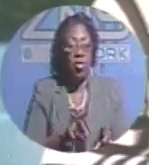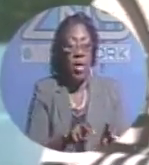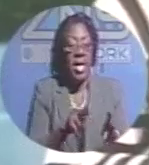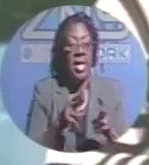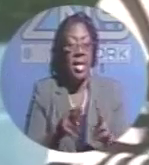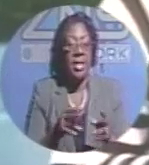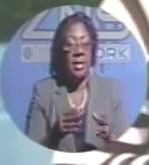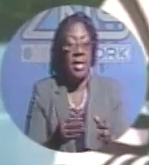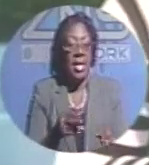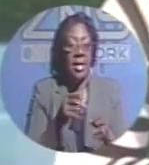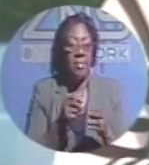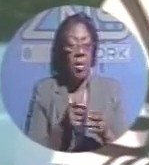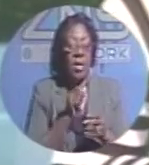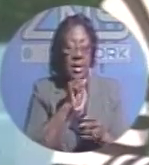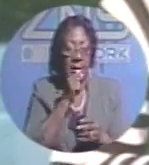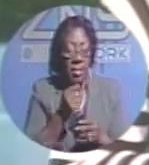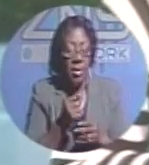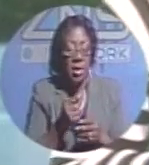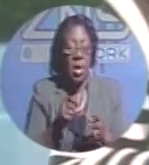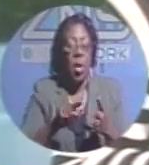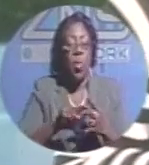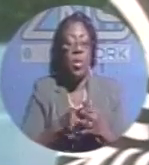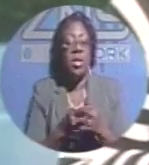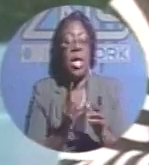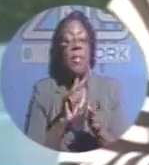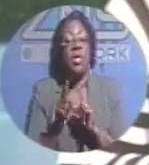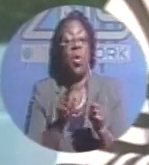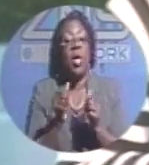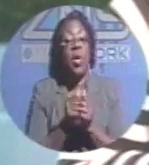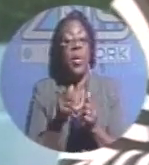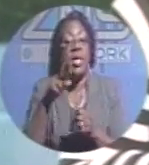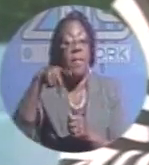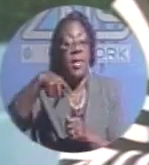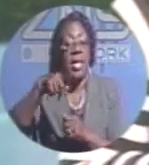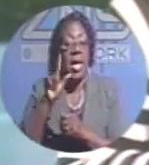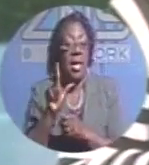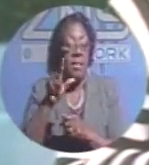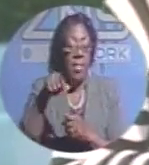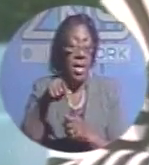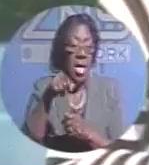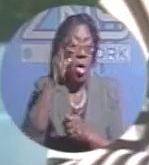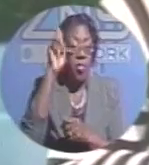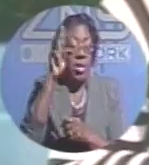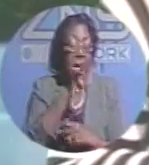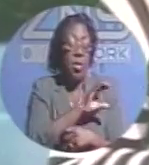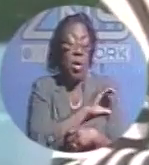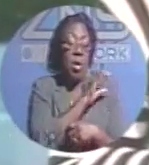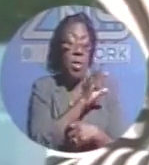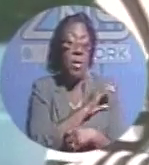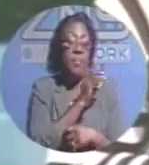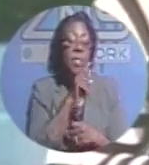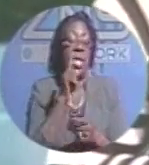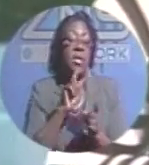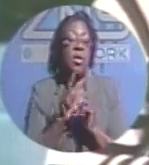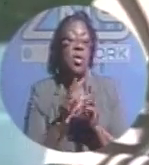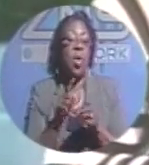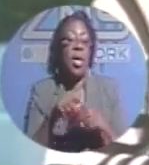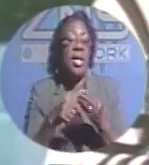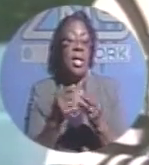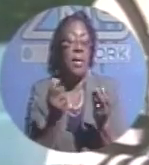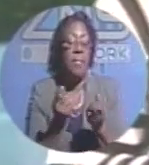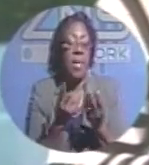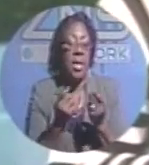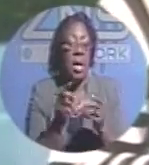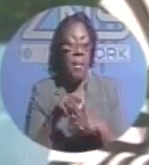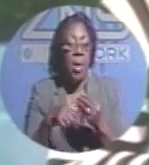intensify. Tonight, we start off our coverage by speaking with the PLP's official candidate, Renardo. He's going to talk a little bit about why